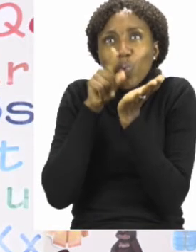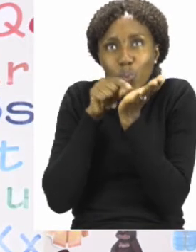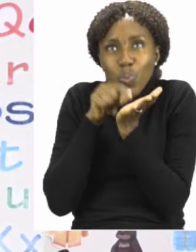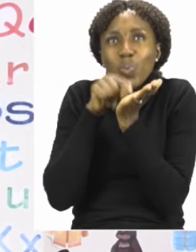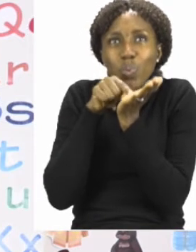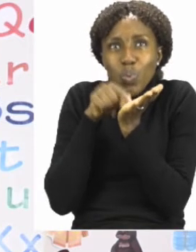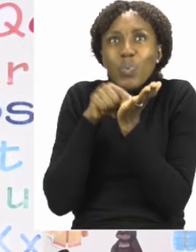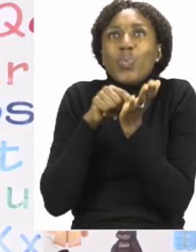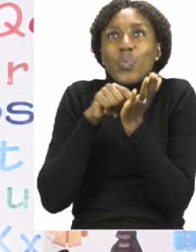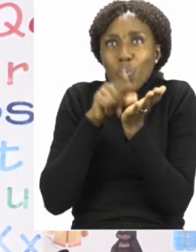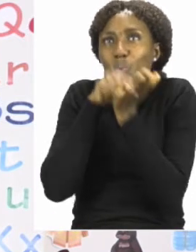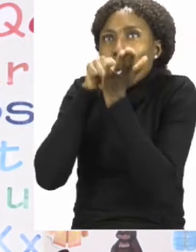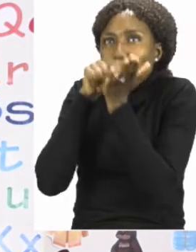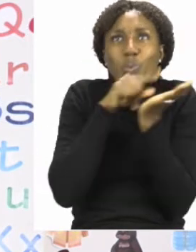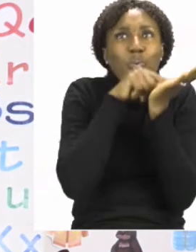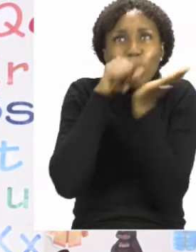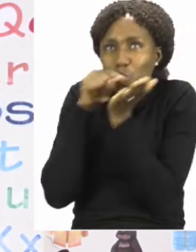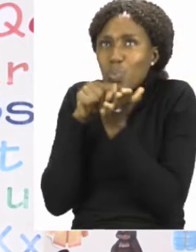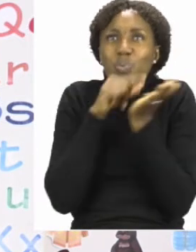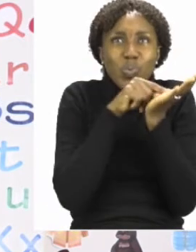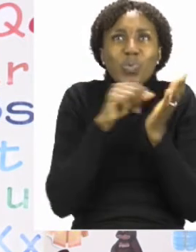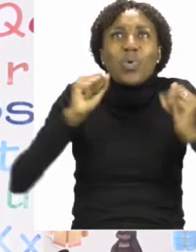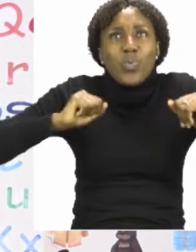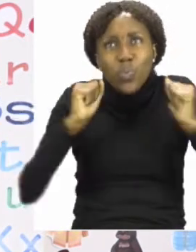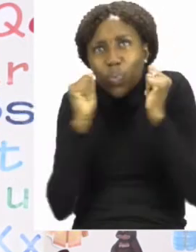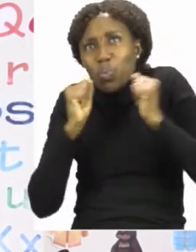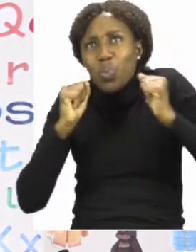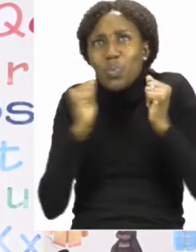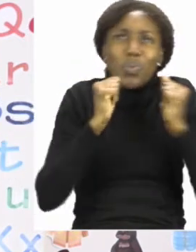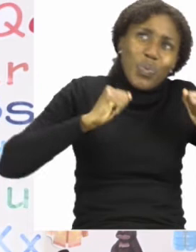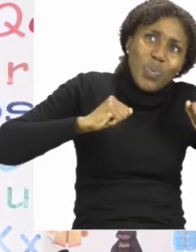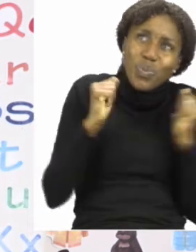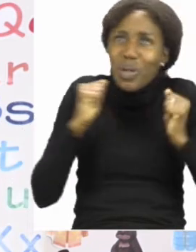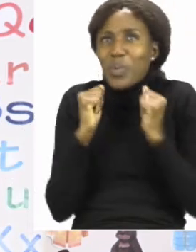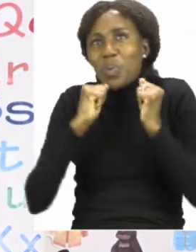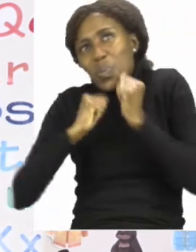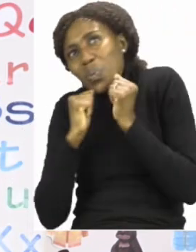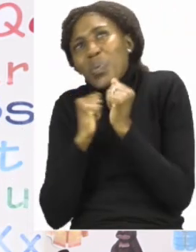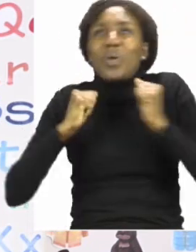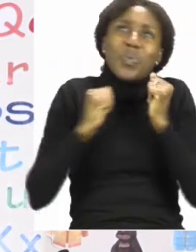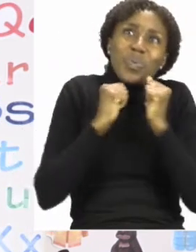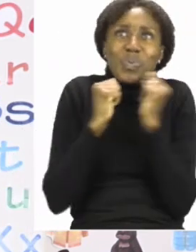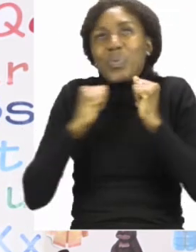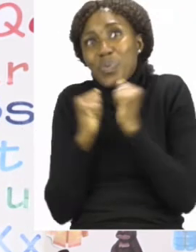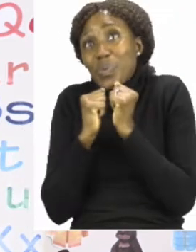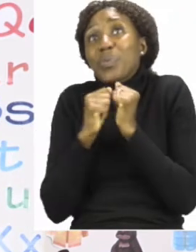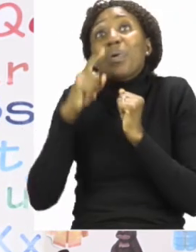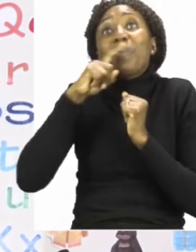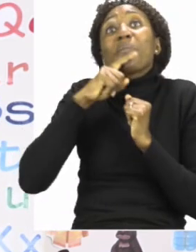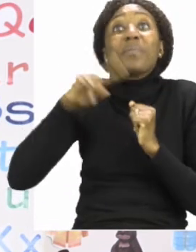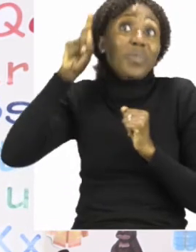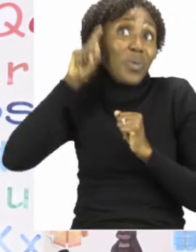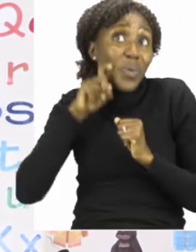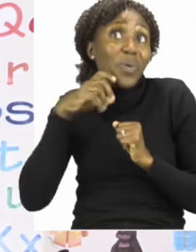E-I-E-I-O. With a quack quack here and a quack quack there, here quack there quack everywhere quack quack. Old MacDonald